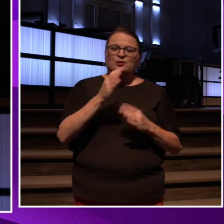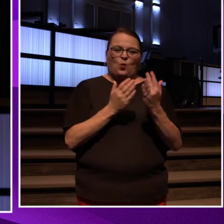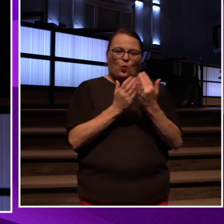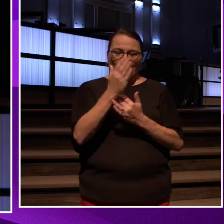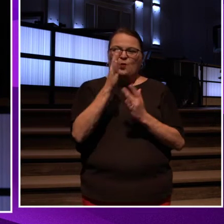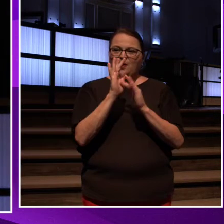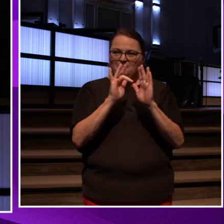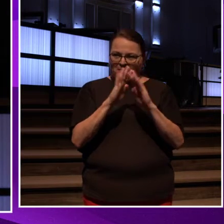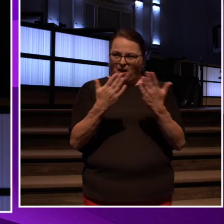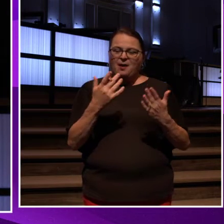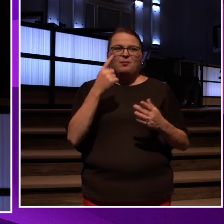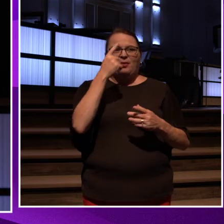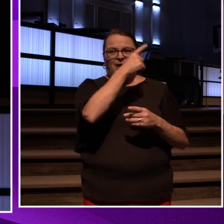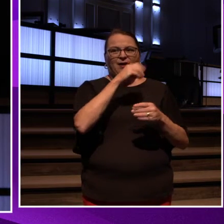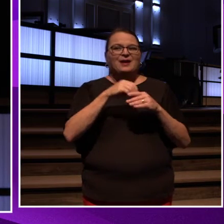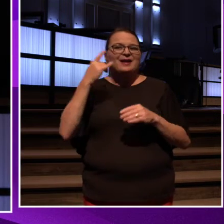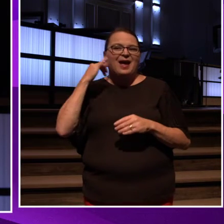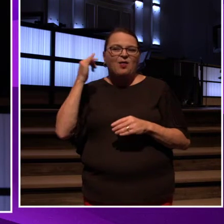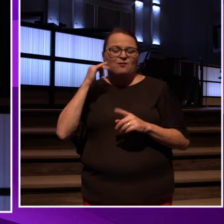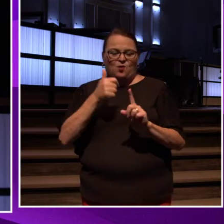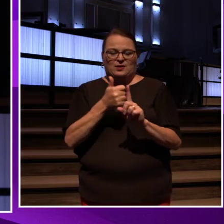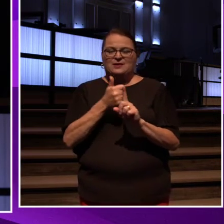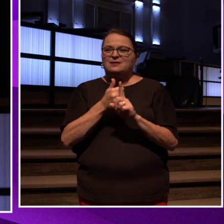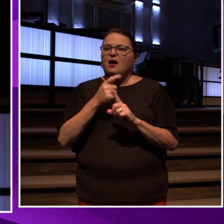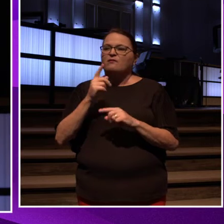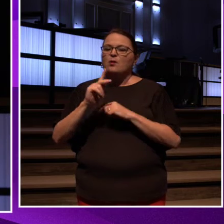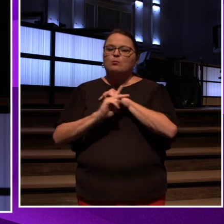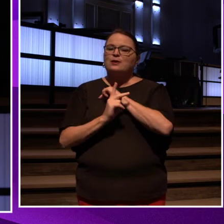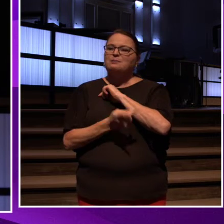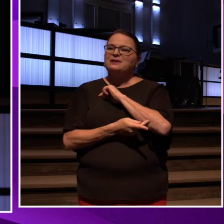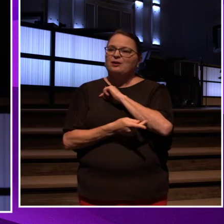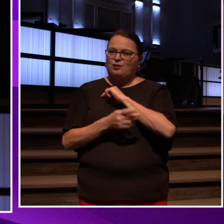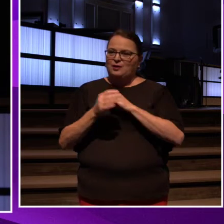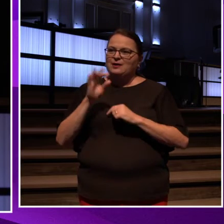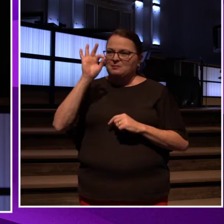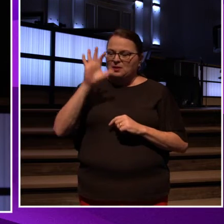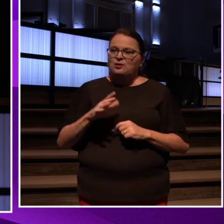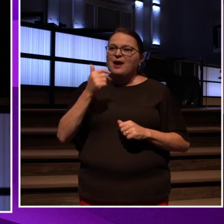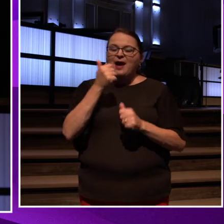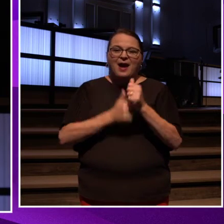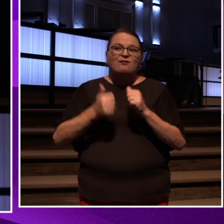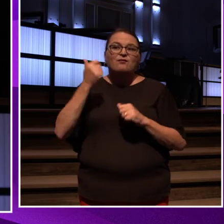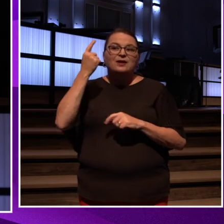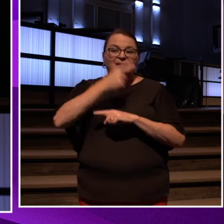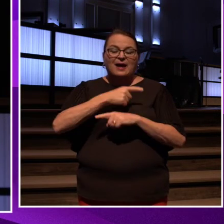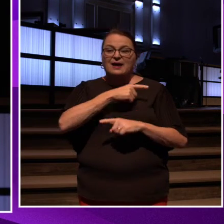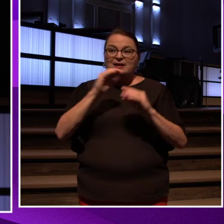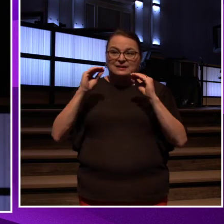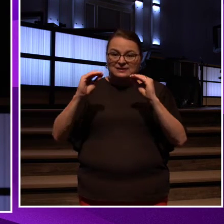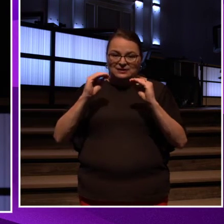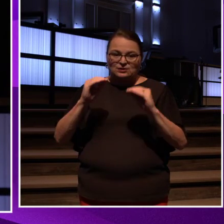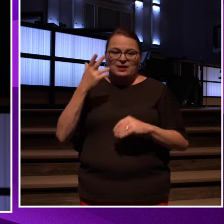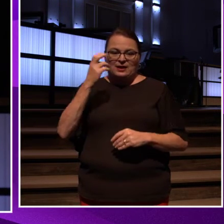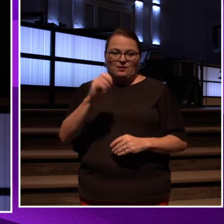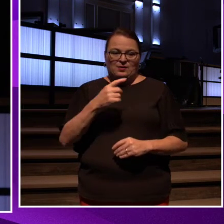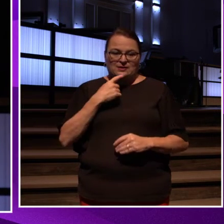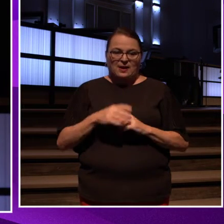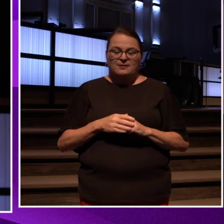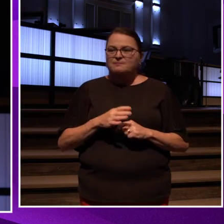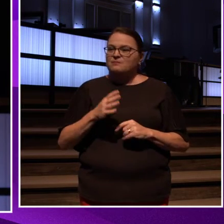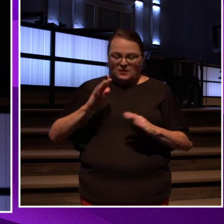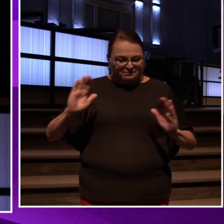a Presbyterian minister. And he invites you every day when you listen to him teach to get on